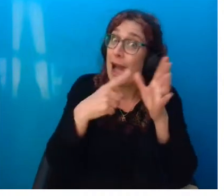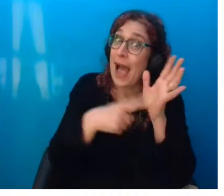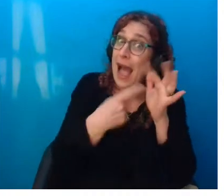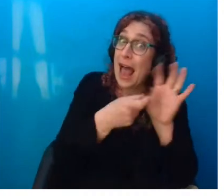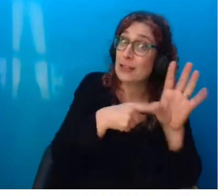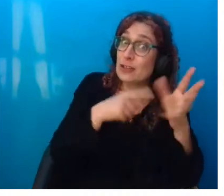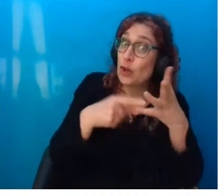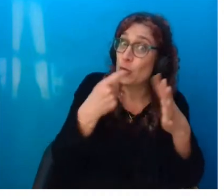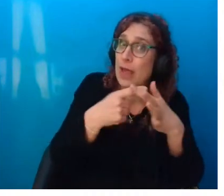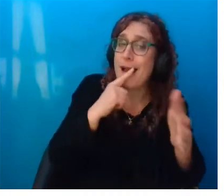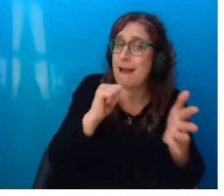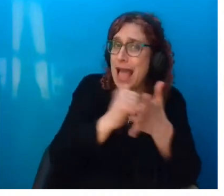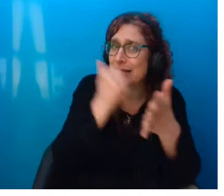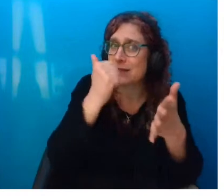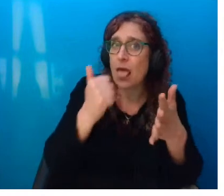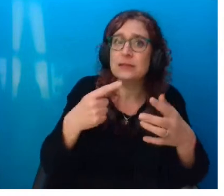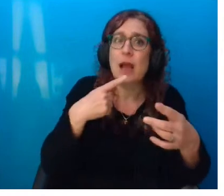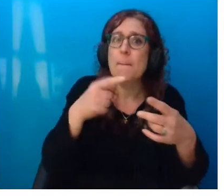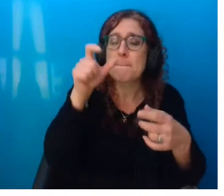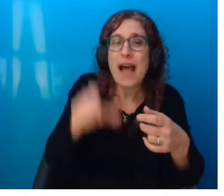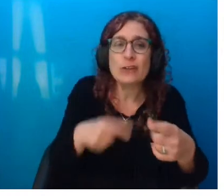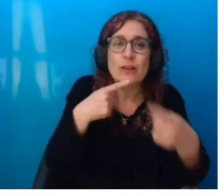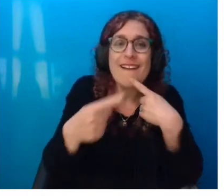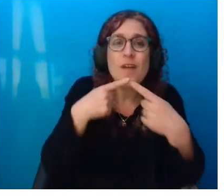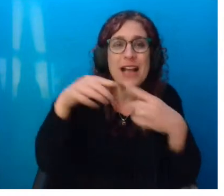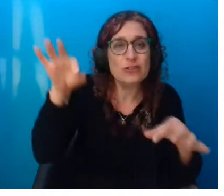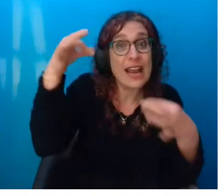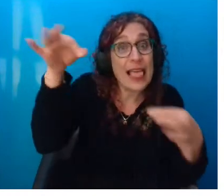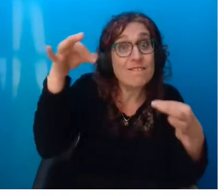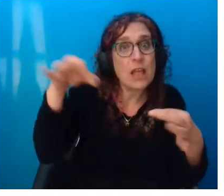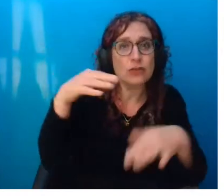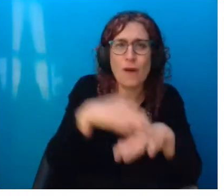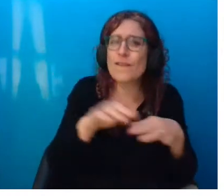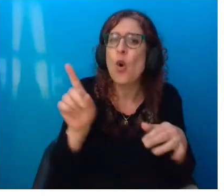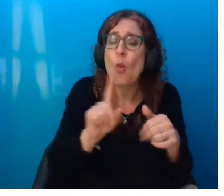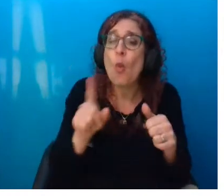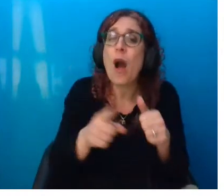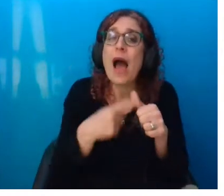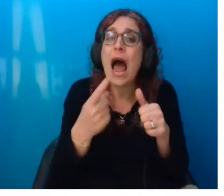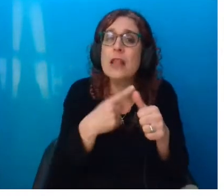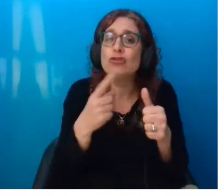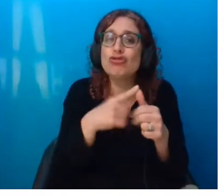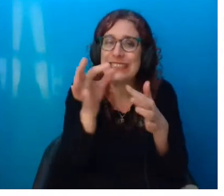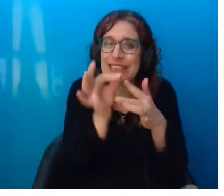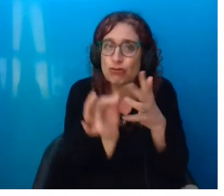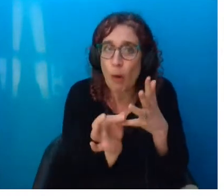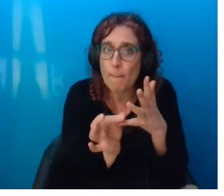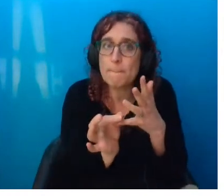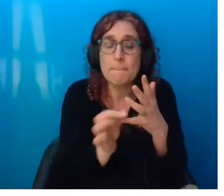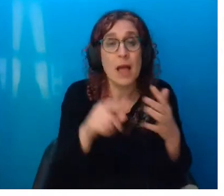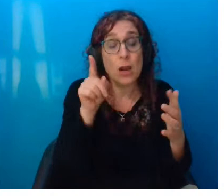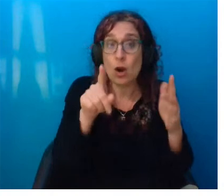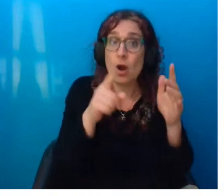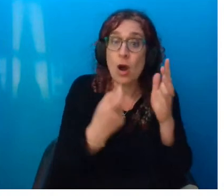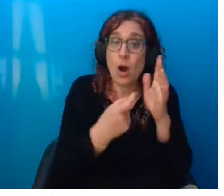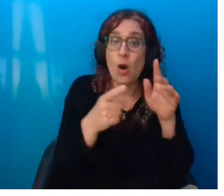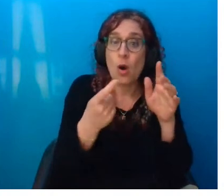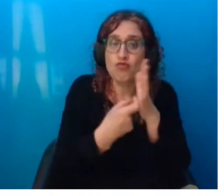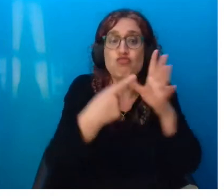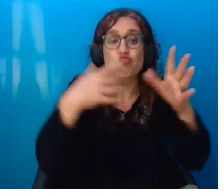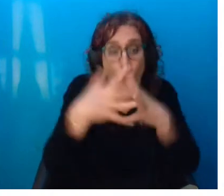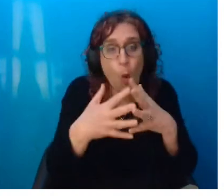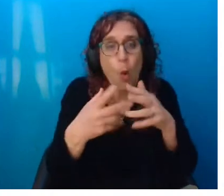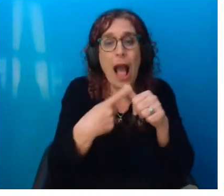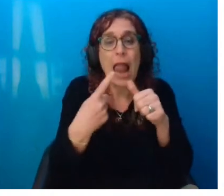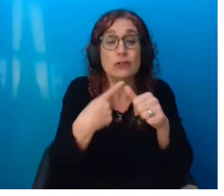They've got an excellent patient information leaflet on oral allergy syndrome. There's also quite a good Wikipedia entry, which gives you nice lists of